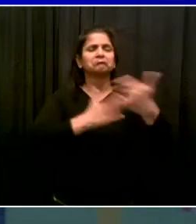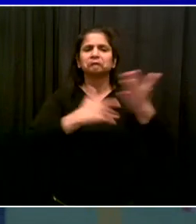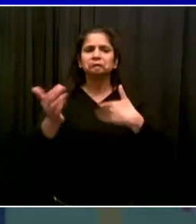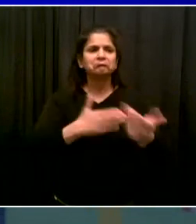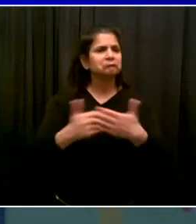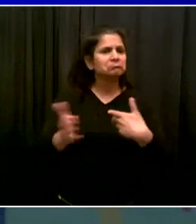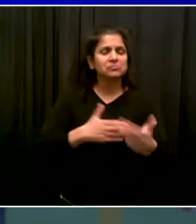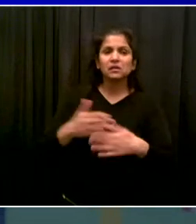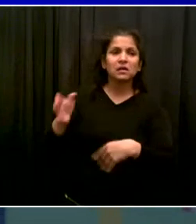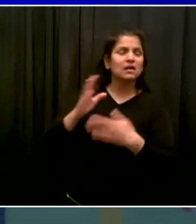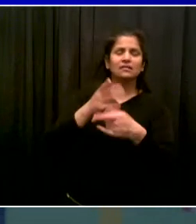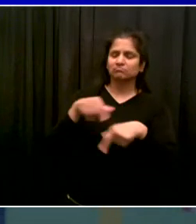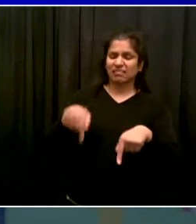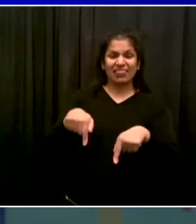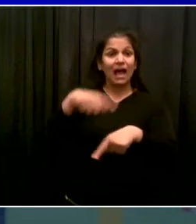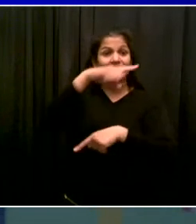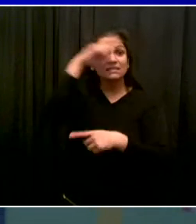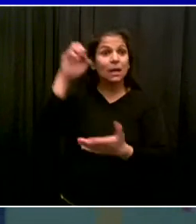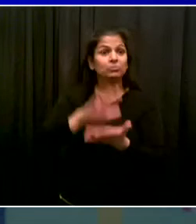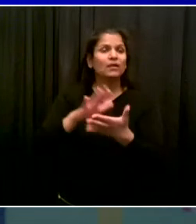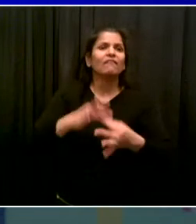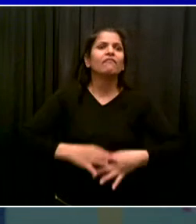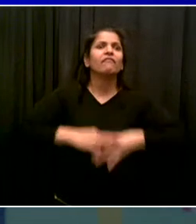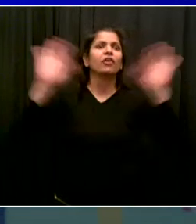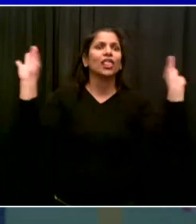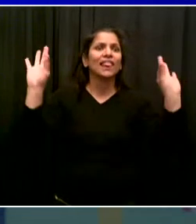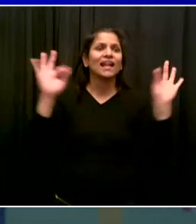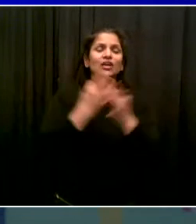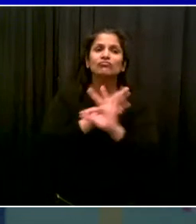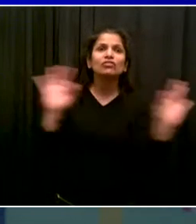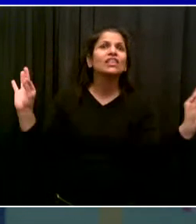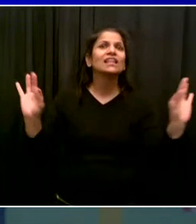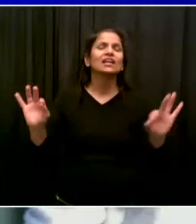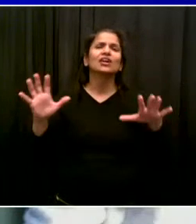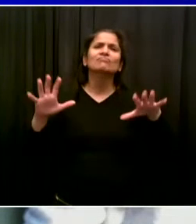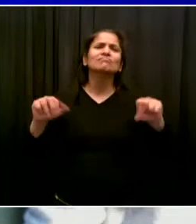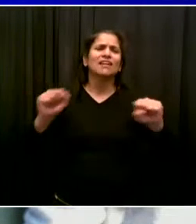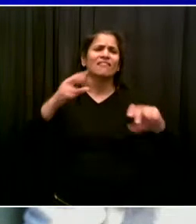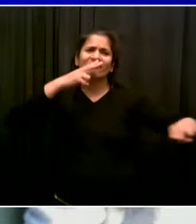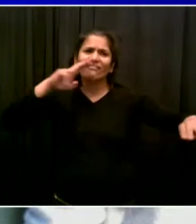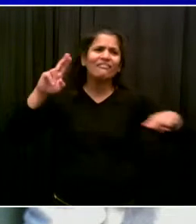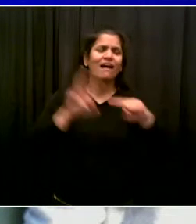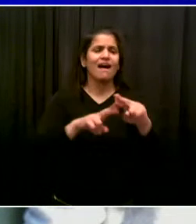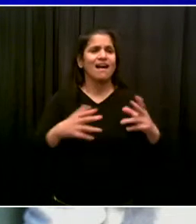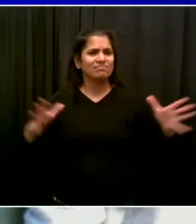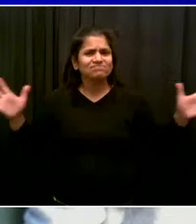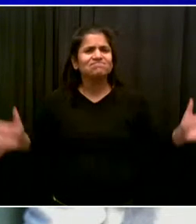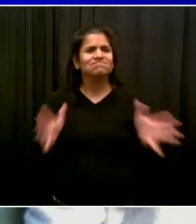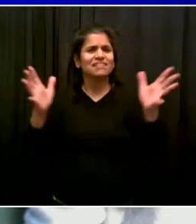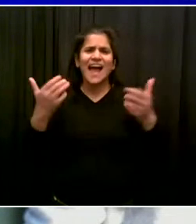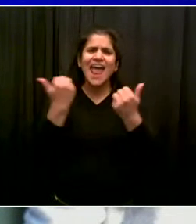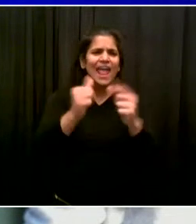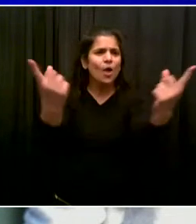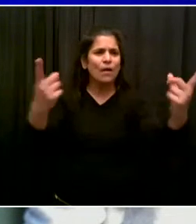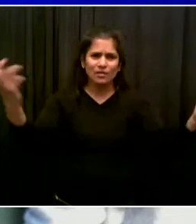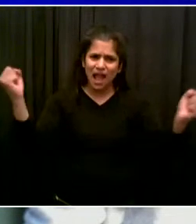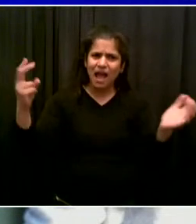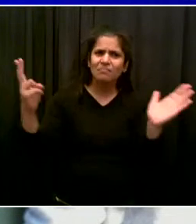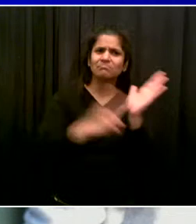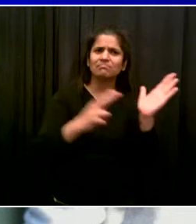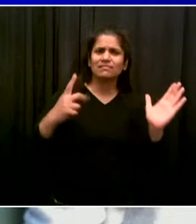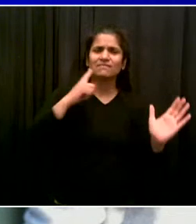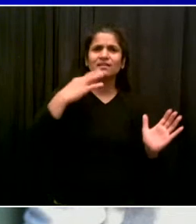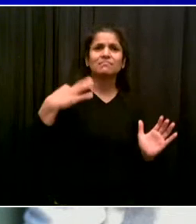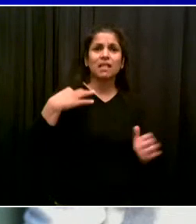as want to be a part of this summer. And applications will open on Monday, April 26th. And that will be